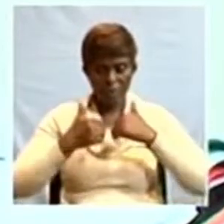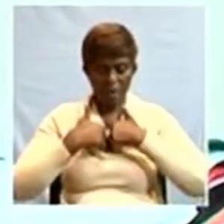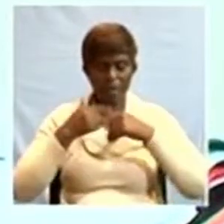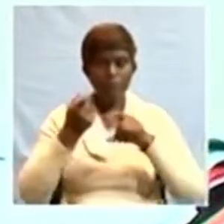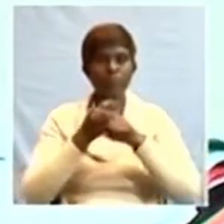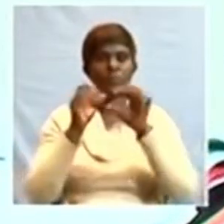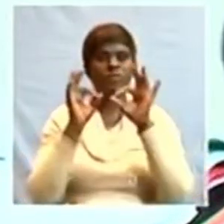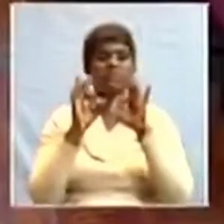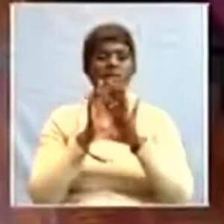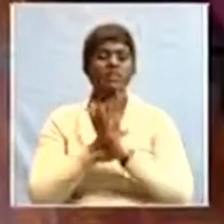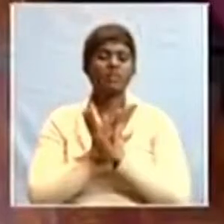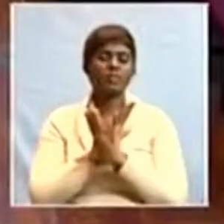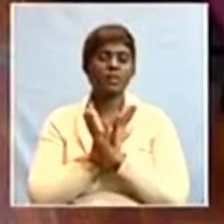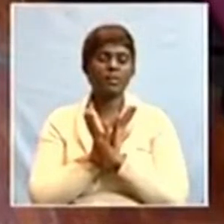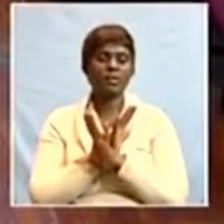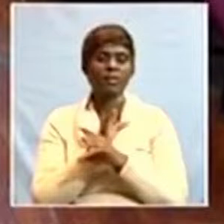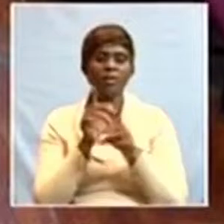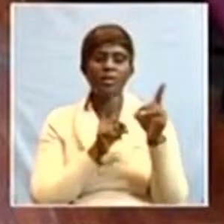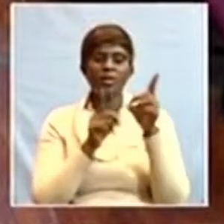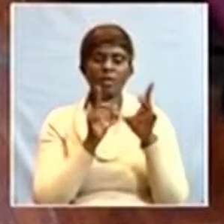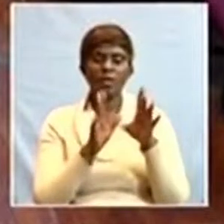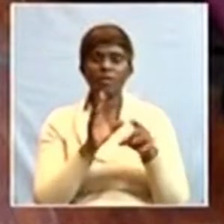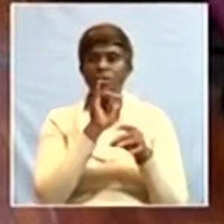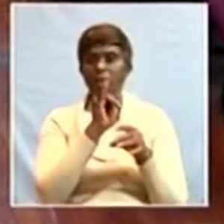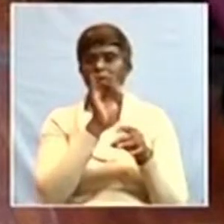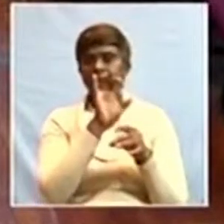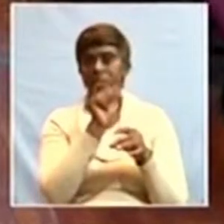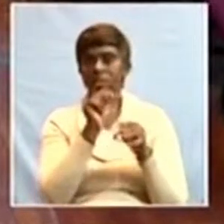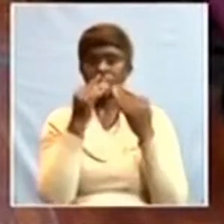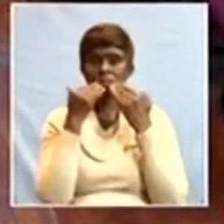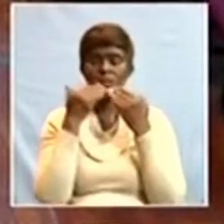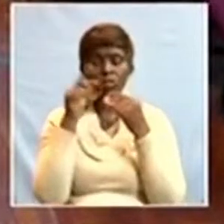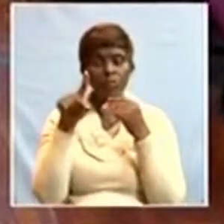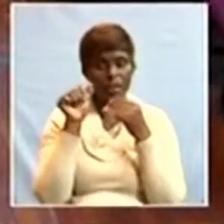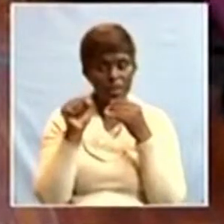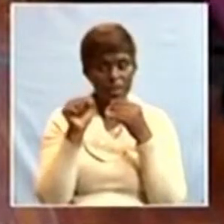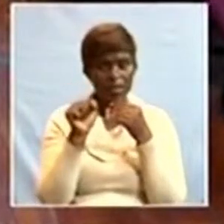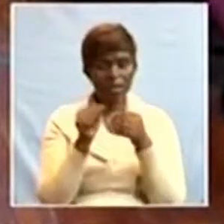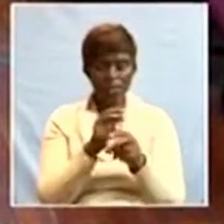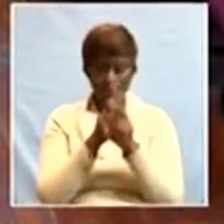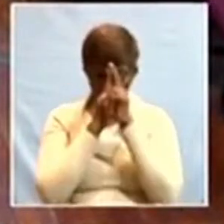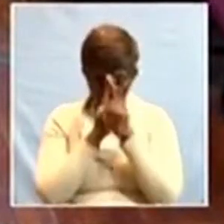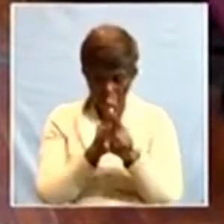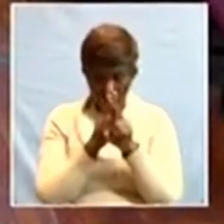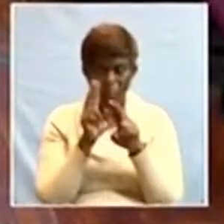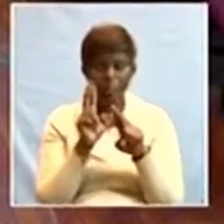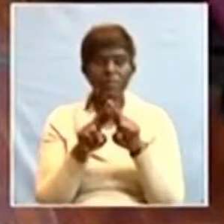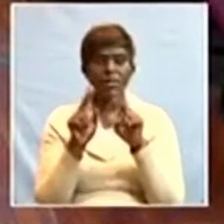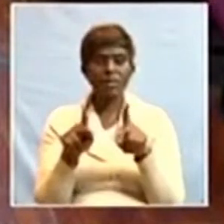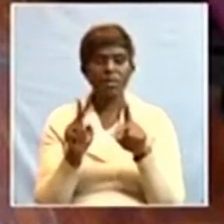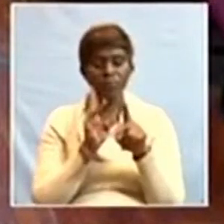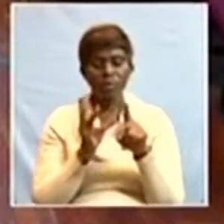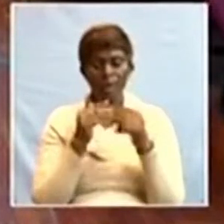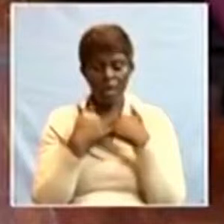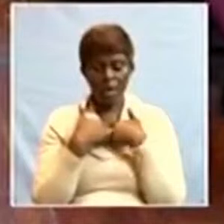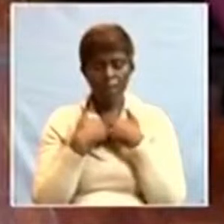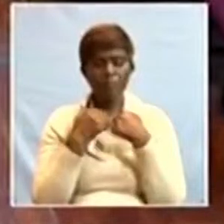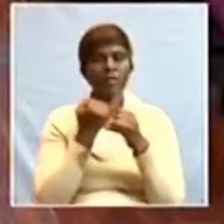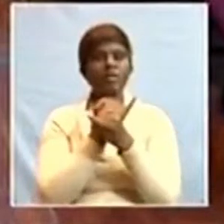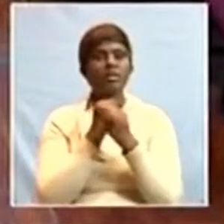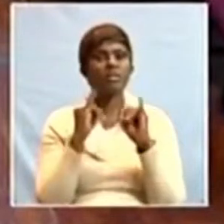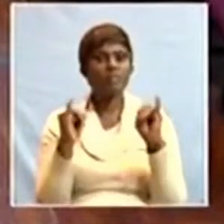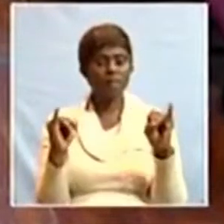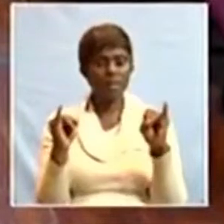Zambia. Director ICT. Thank you, PS. Honorable Chair, we have had